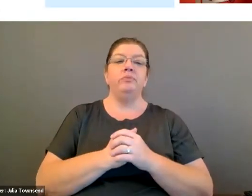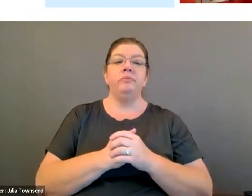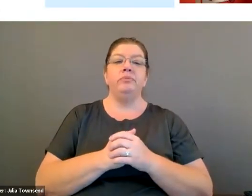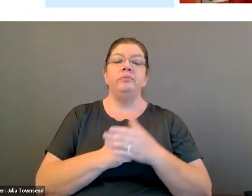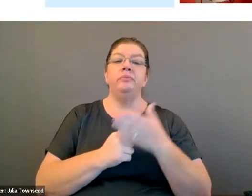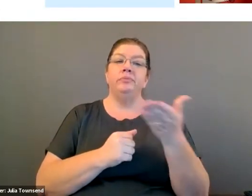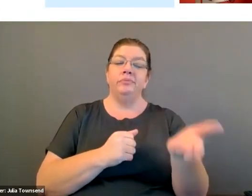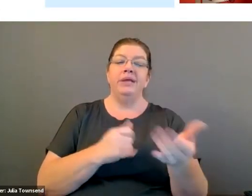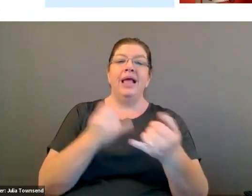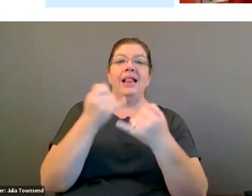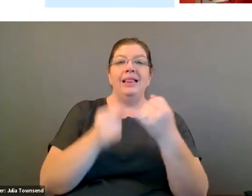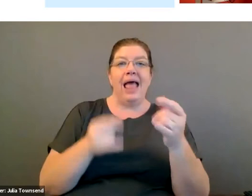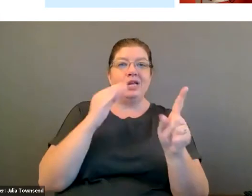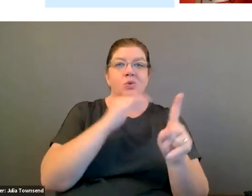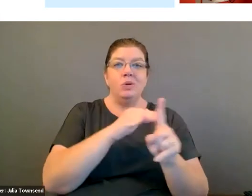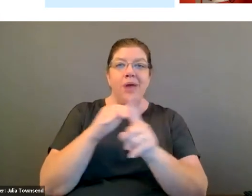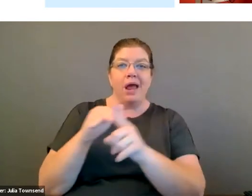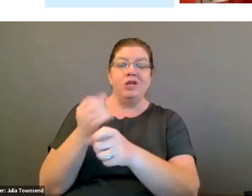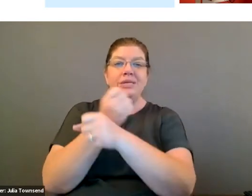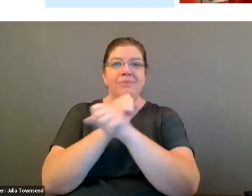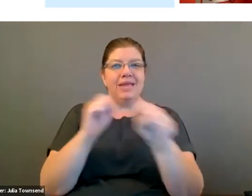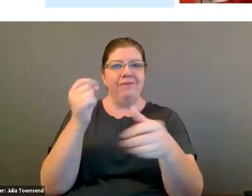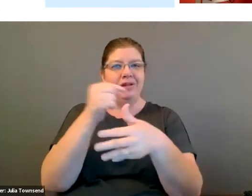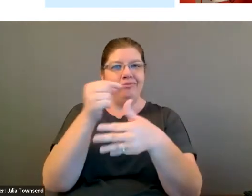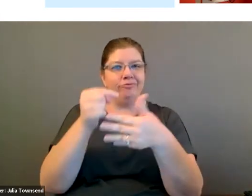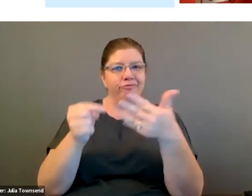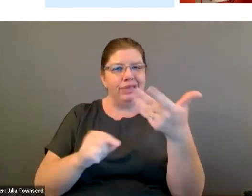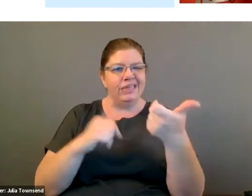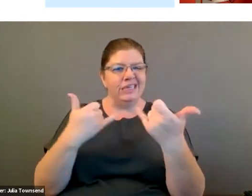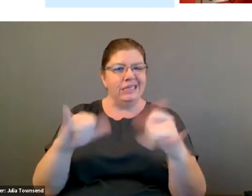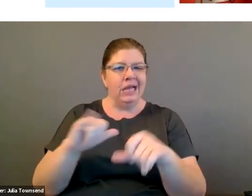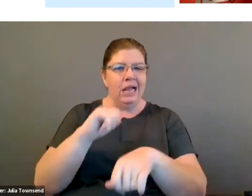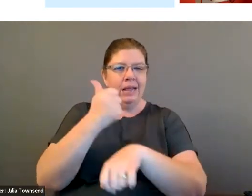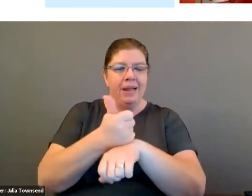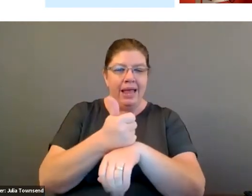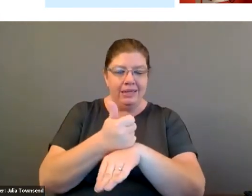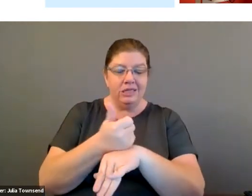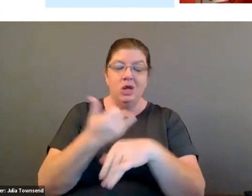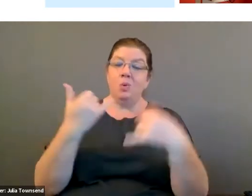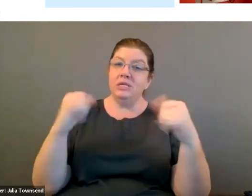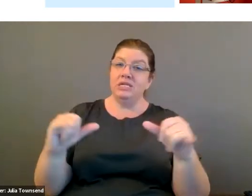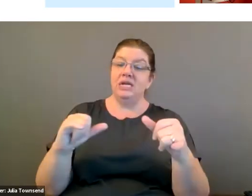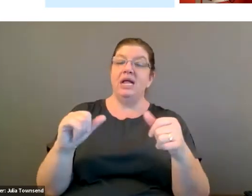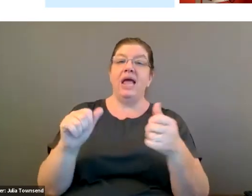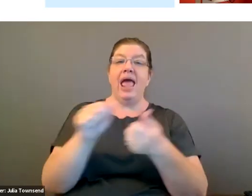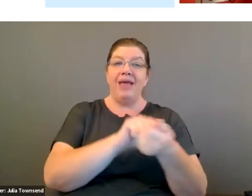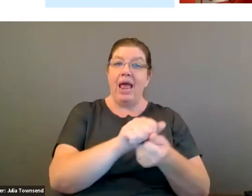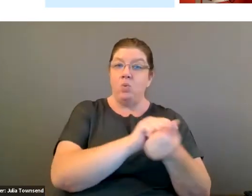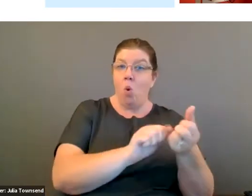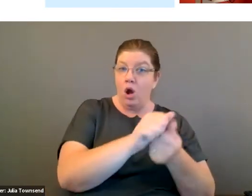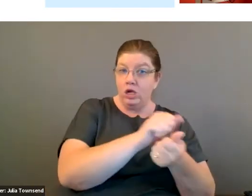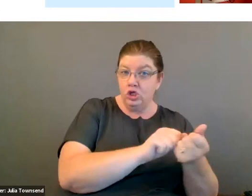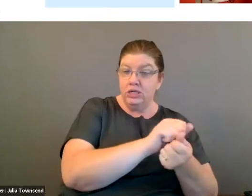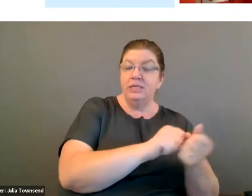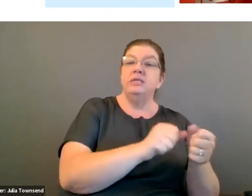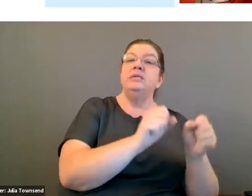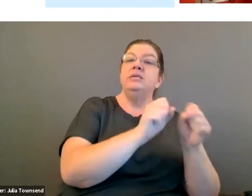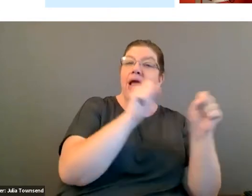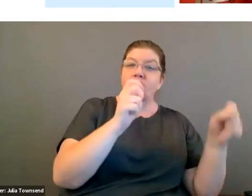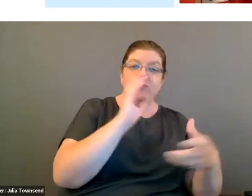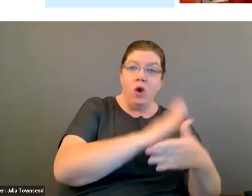Just a last reminder of some safety measures that are still in place. We still have hand wash stations. We are